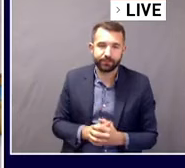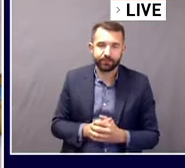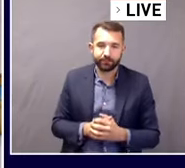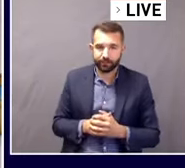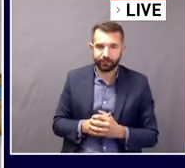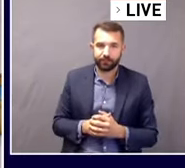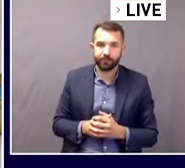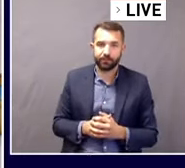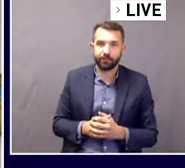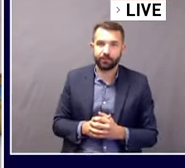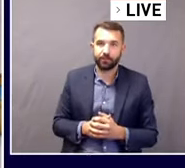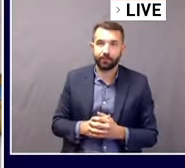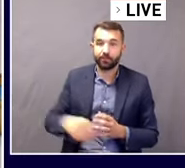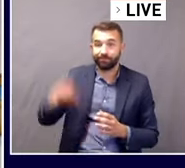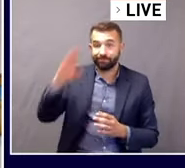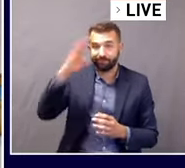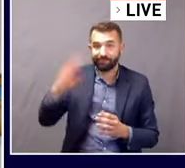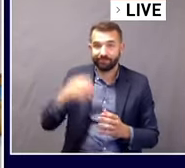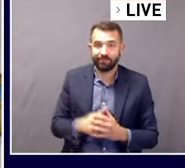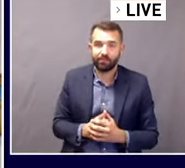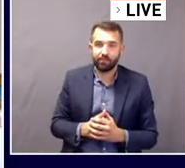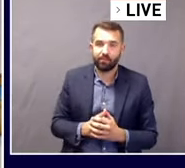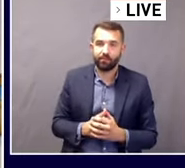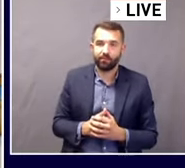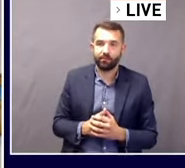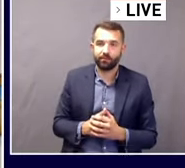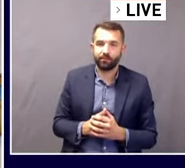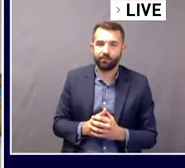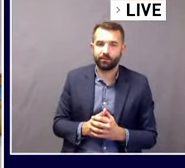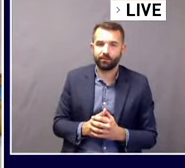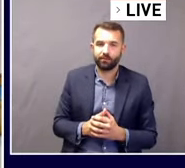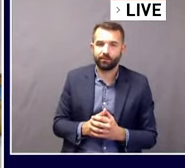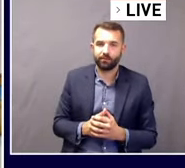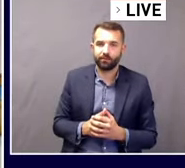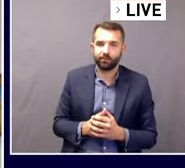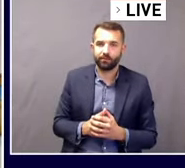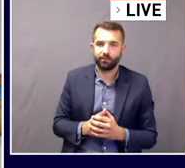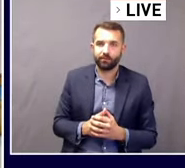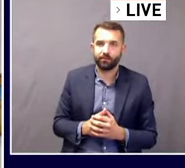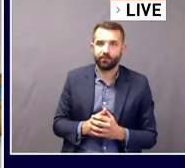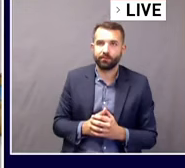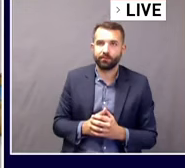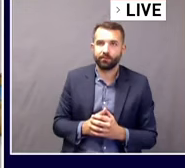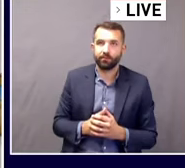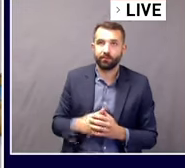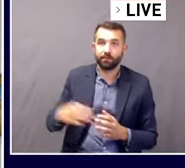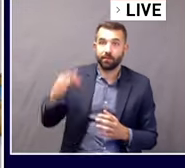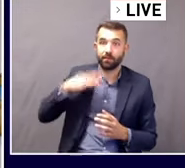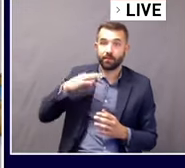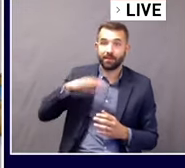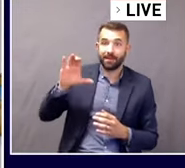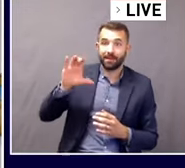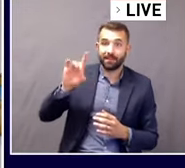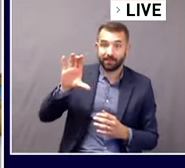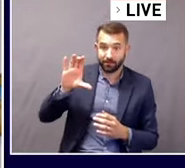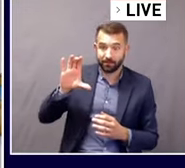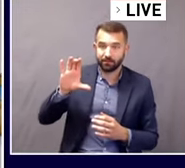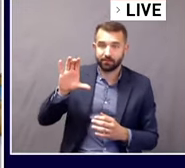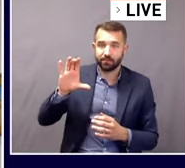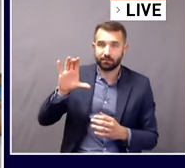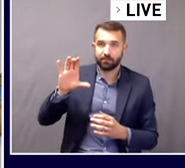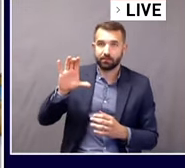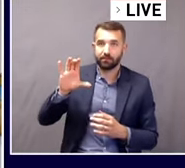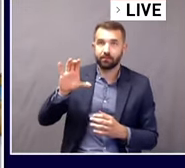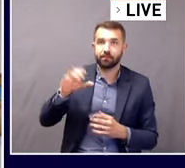Yes, hi. So in light of the Maine CDC's heightened concern